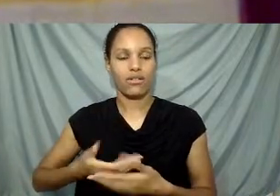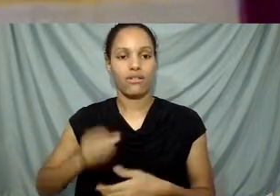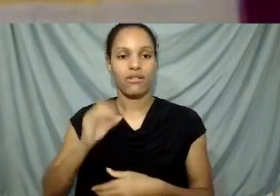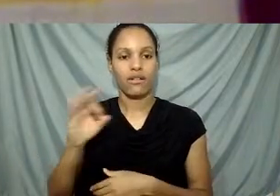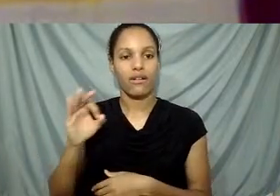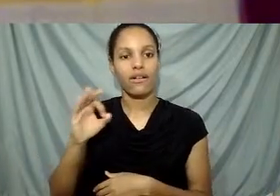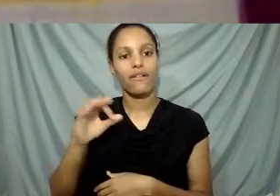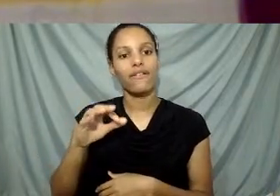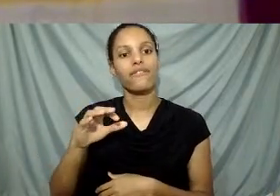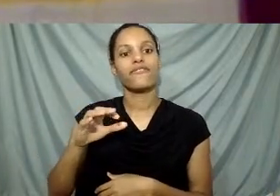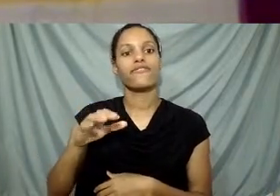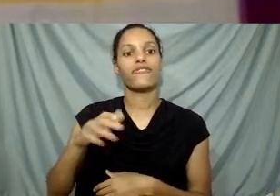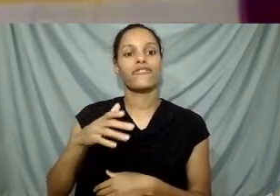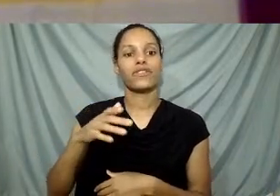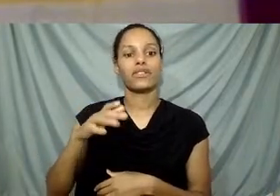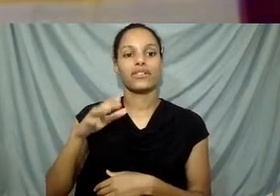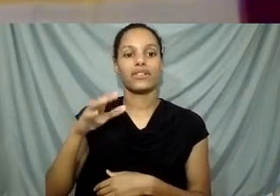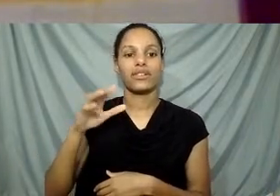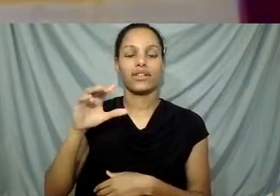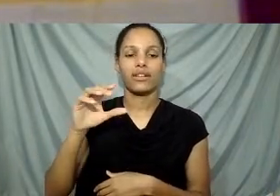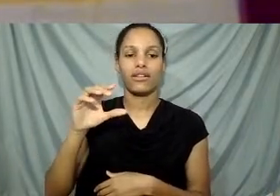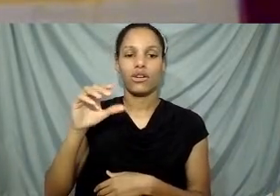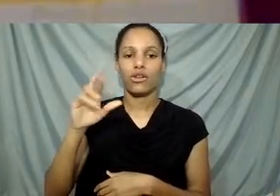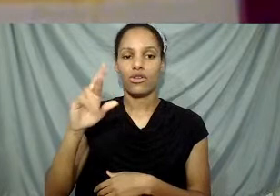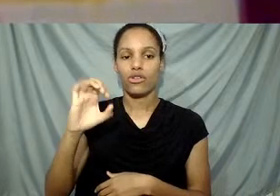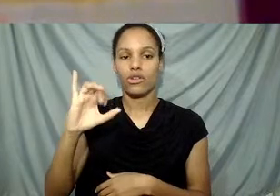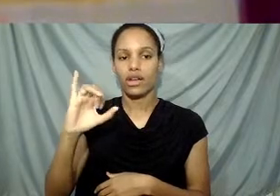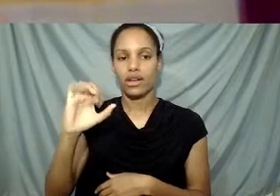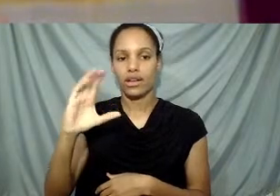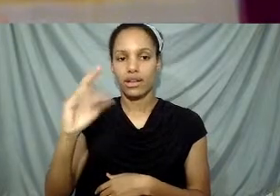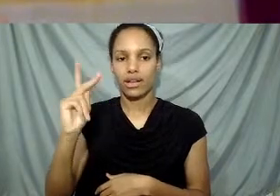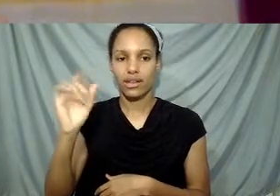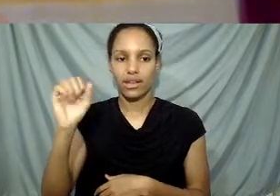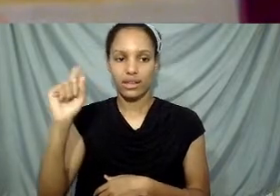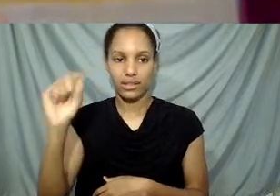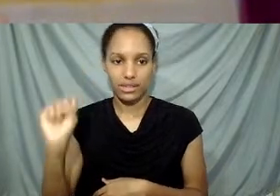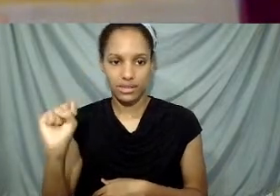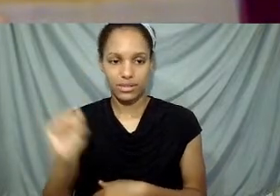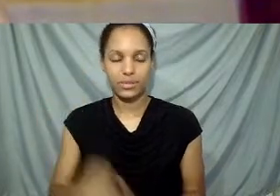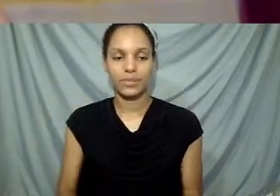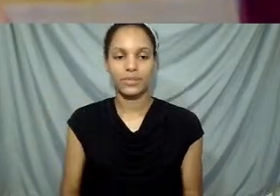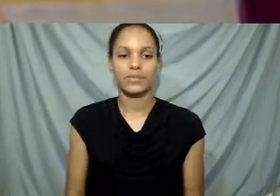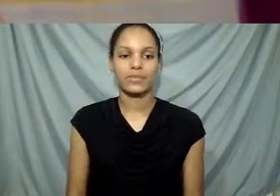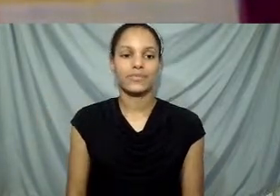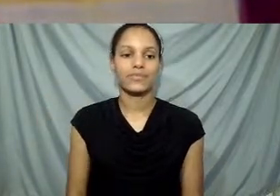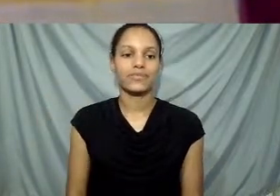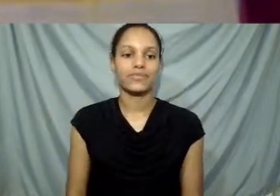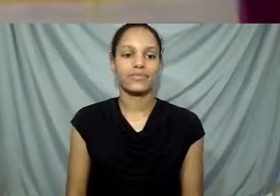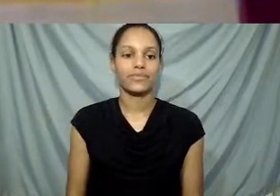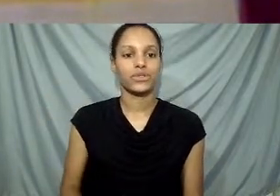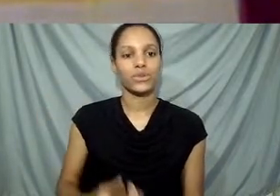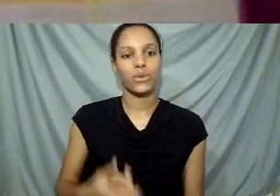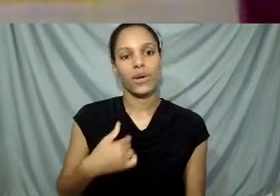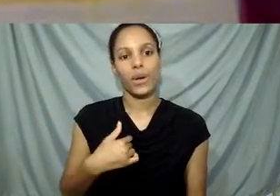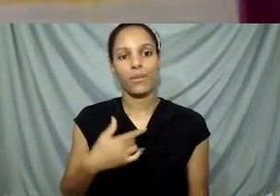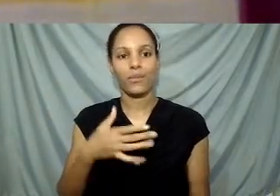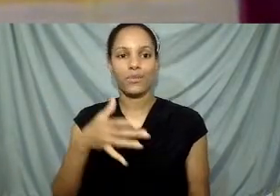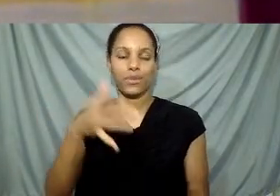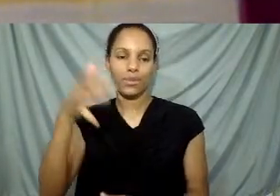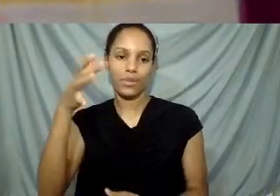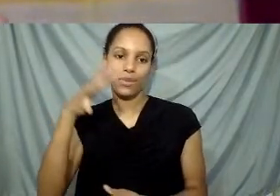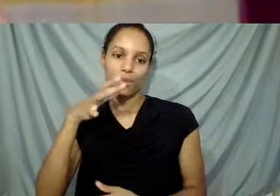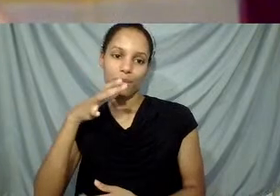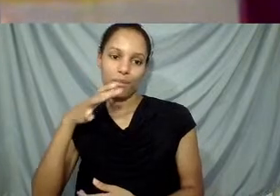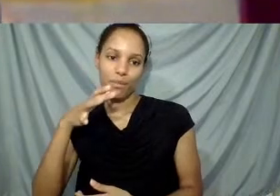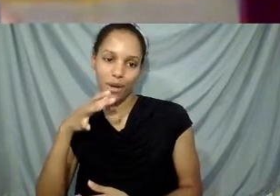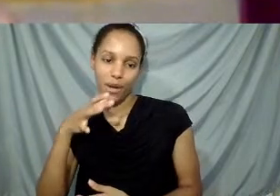the granddaughter of Gladys Ricketts. I am also the daughter of Davalois Fearon. I'm the mother of Pepper Irie McGinnis. I am